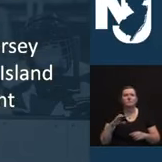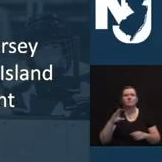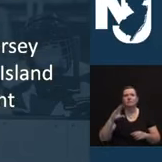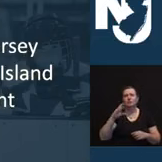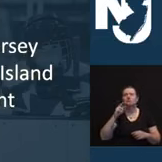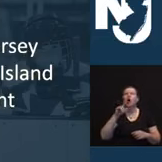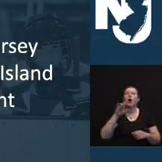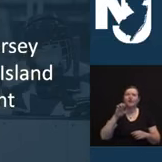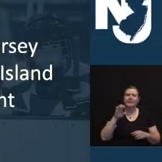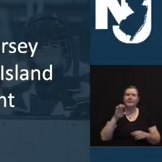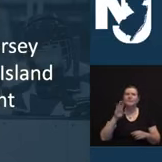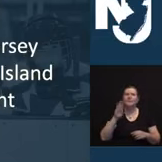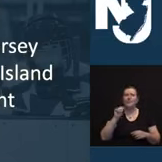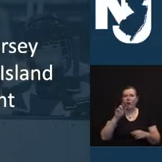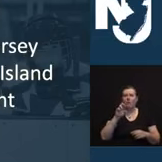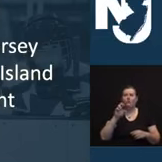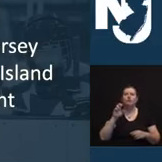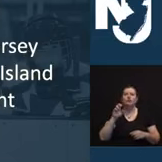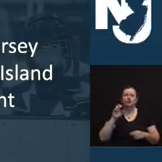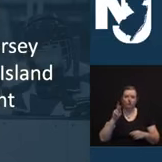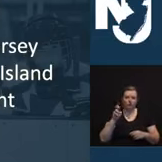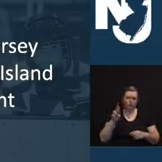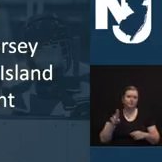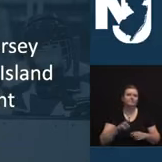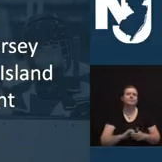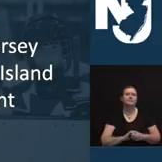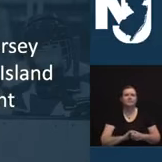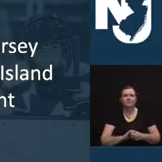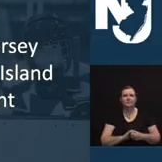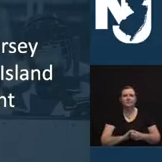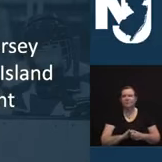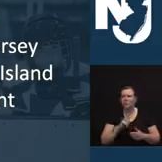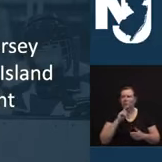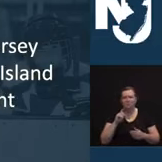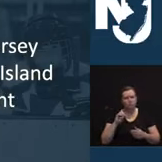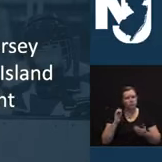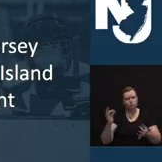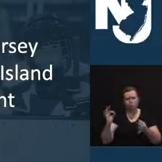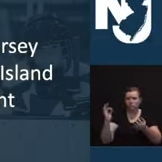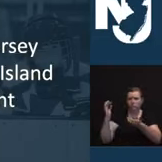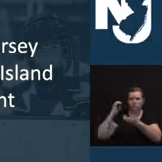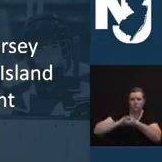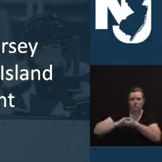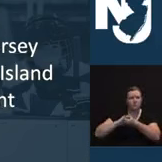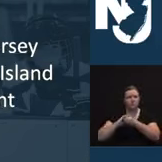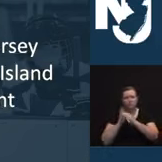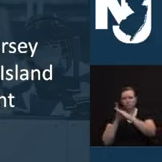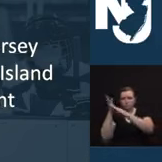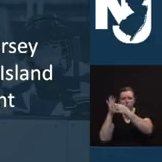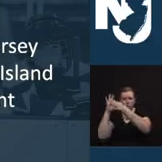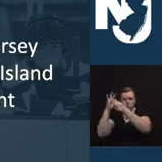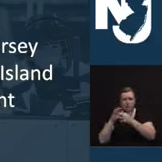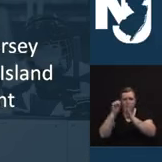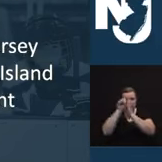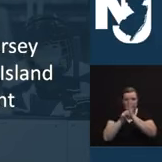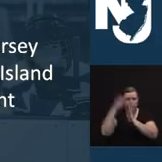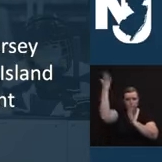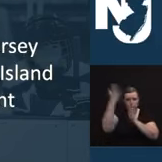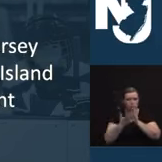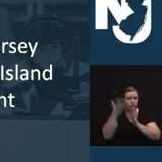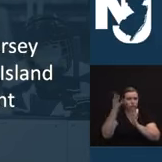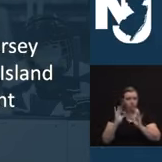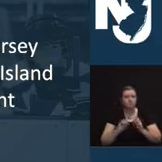support of and partnership in this regional approach to interstate competitions. If I had to predict, this group will grow, and I